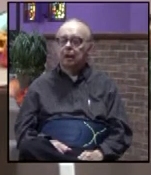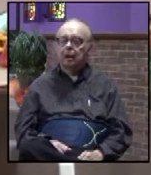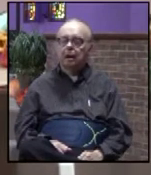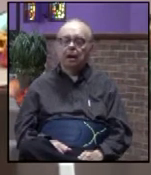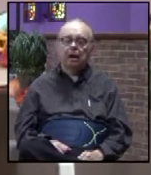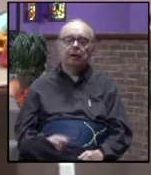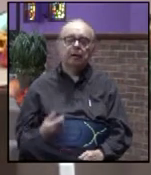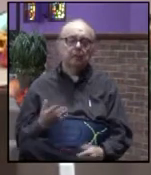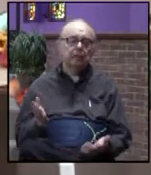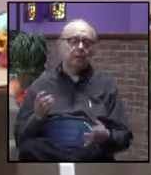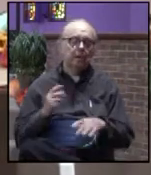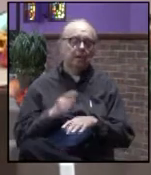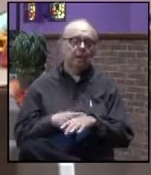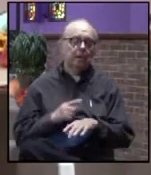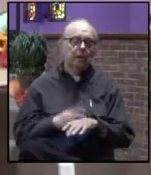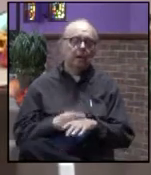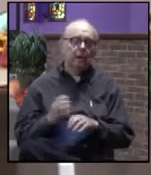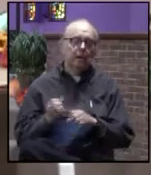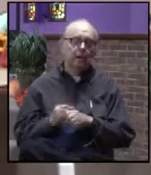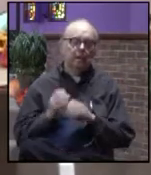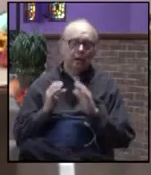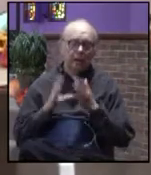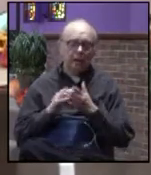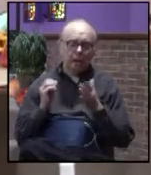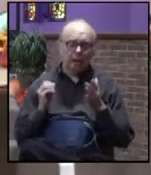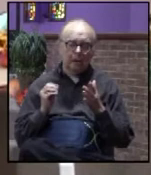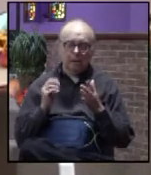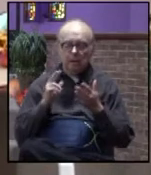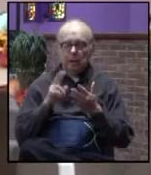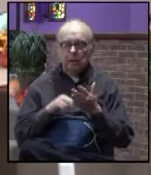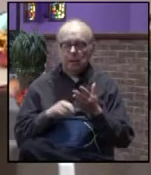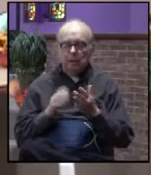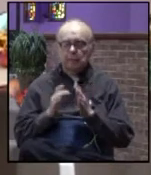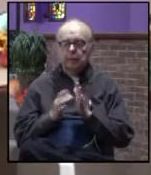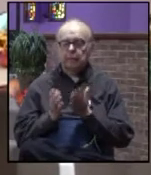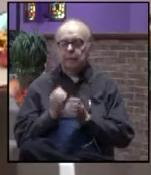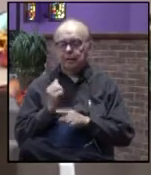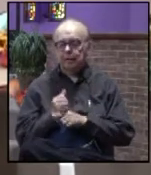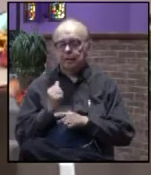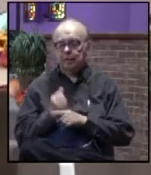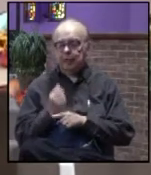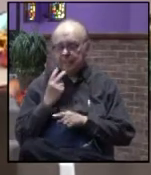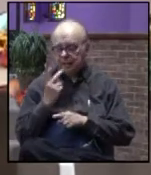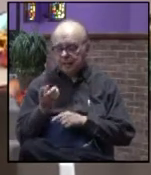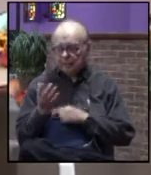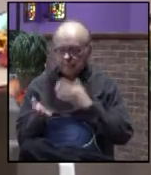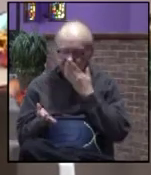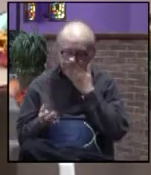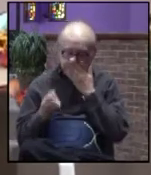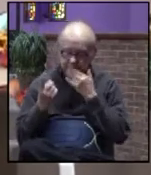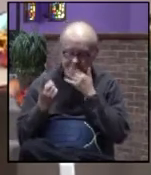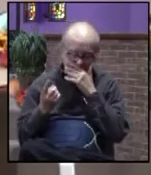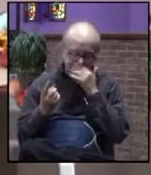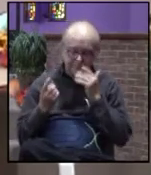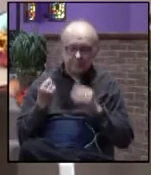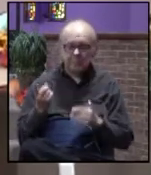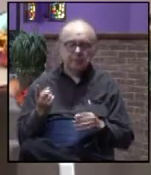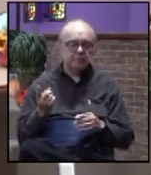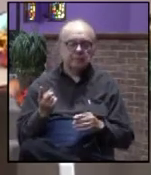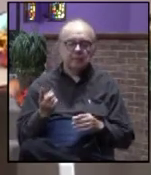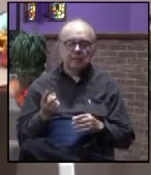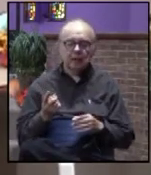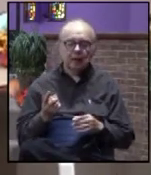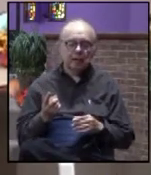And after a while, when you start learning and you can read the Bible for yourself and see what is there, you understand. No, he wasn't. He